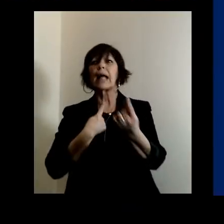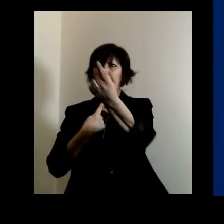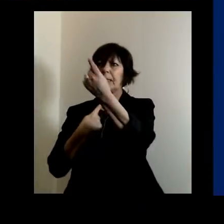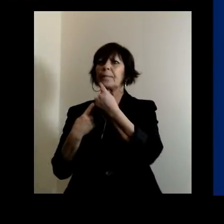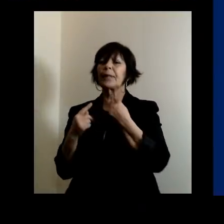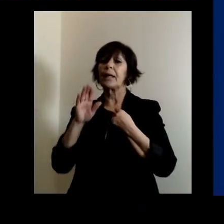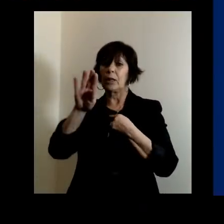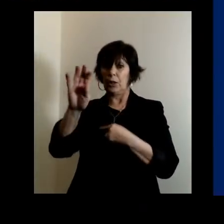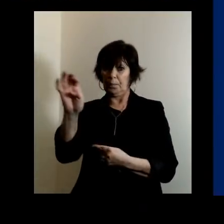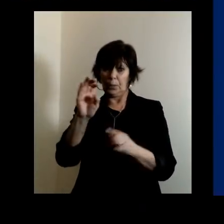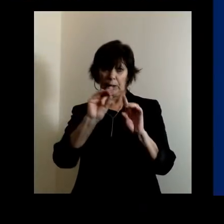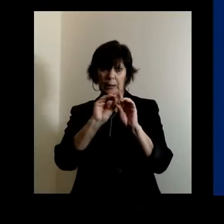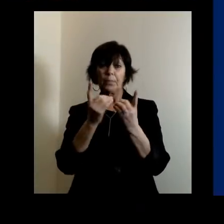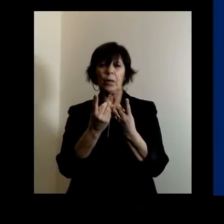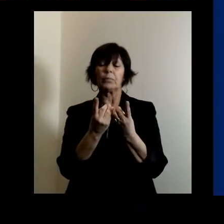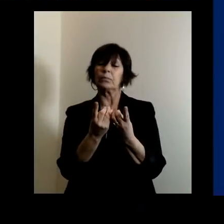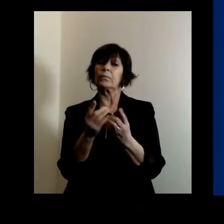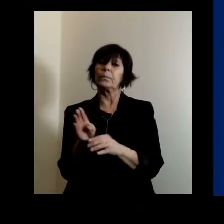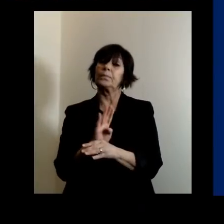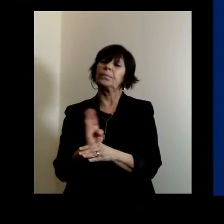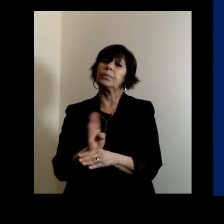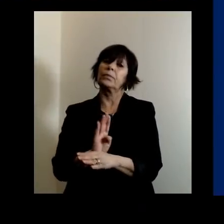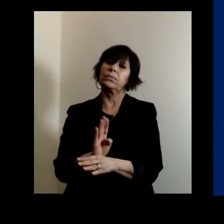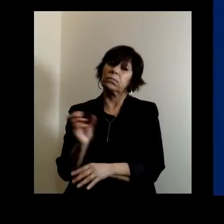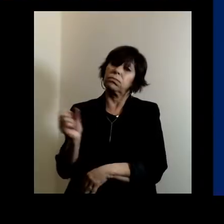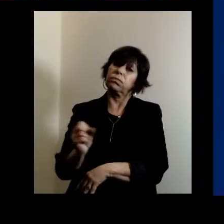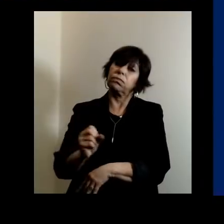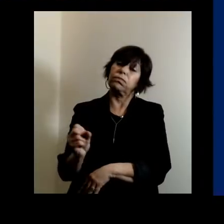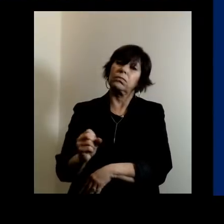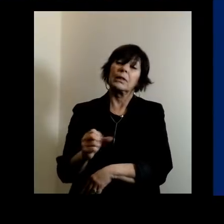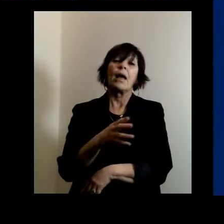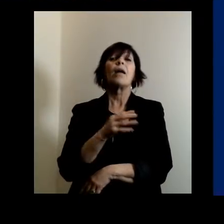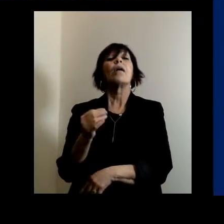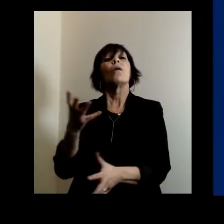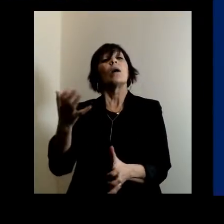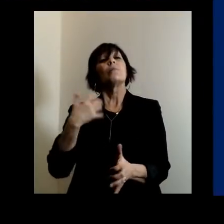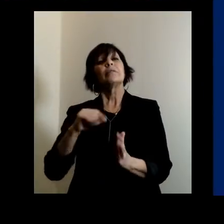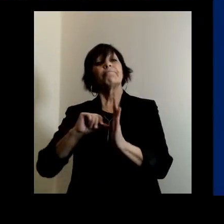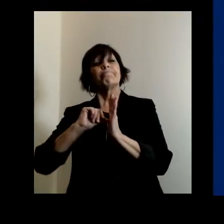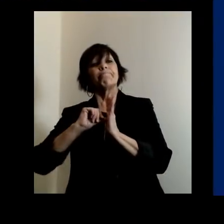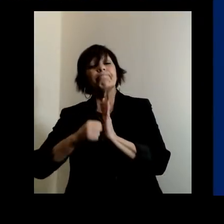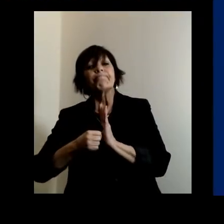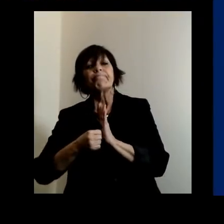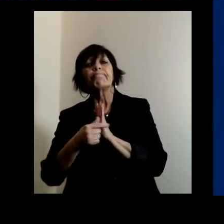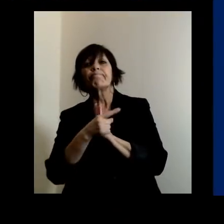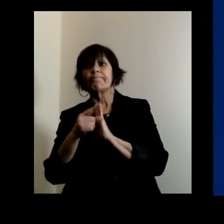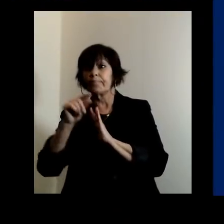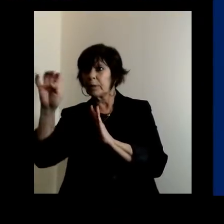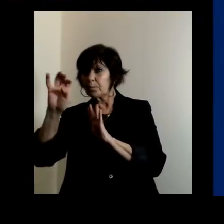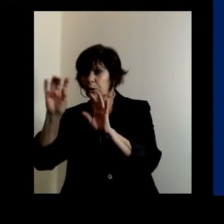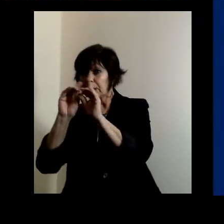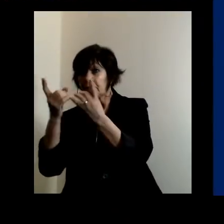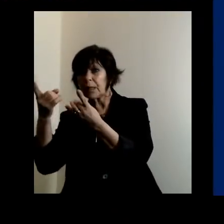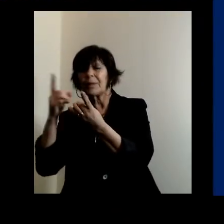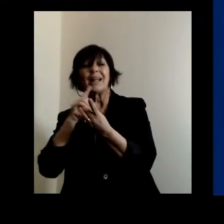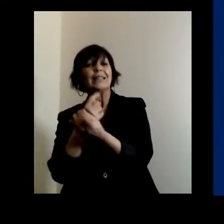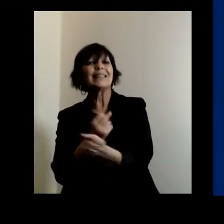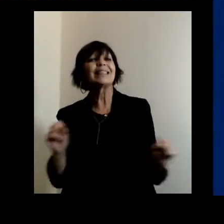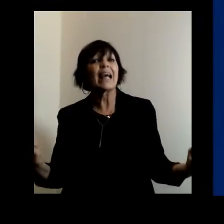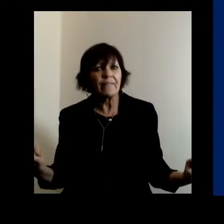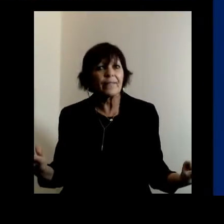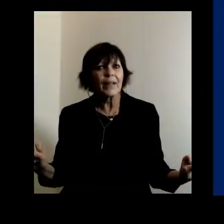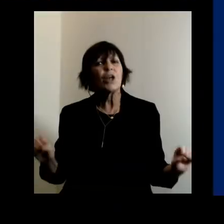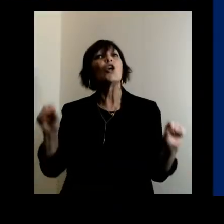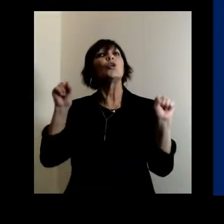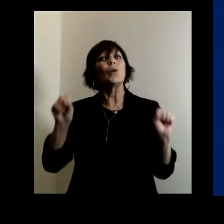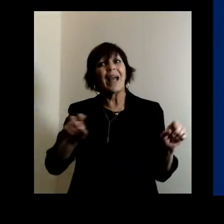emergency departments are very, very busy. And they also wanted me to emphasize that the emergency departments are safe. They are a safe